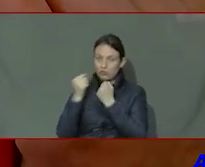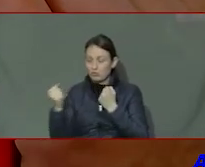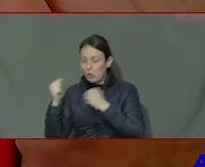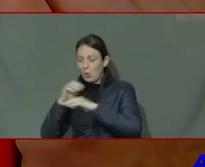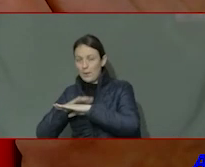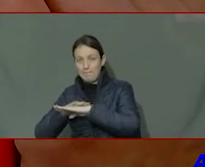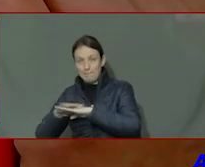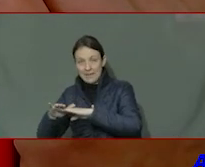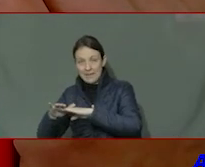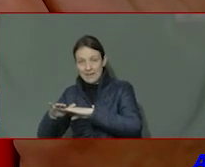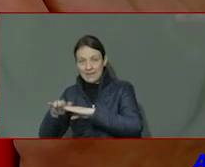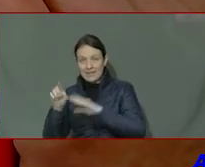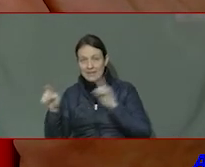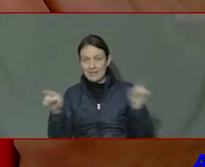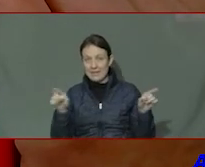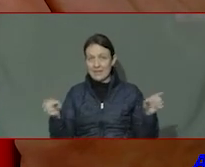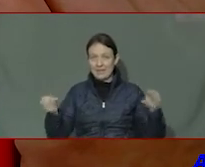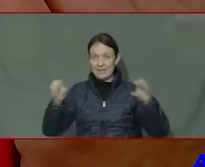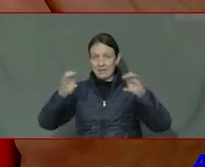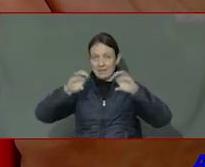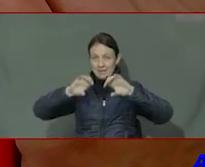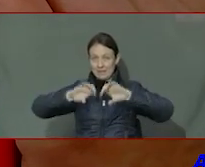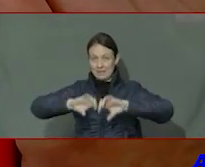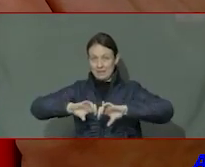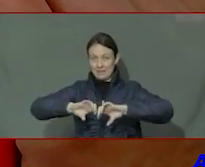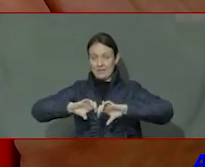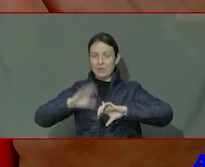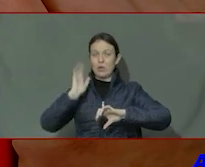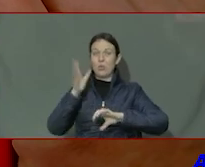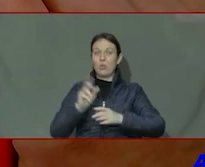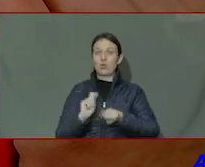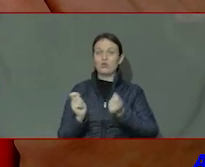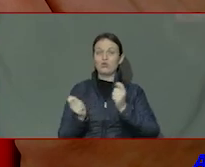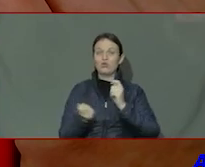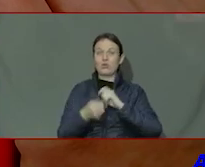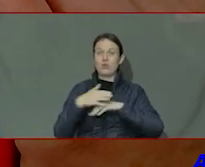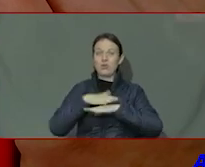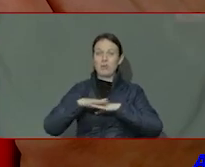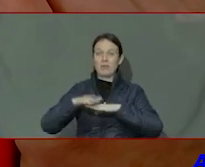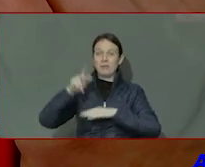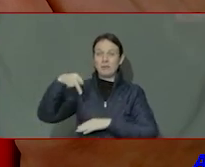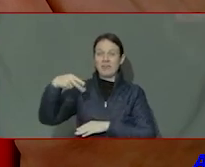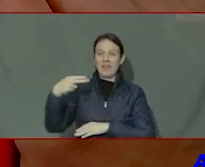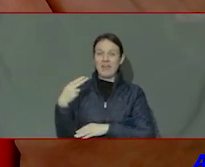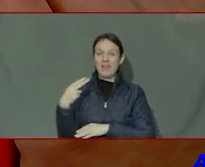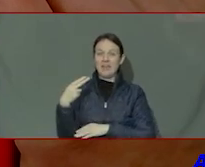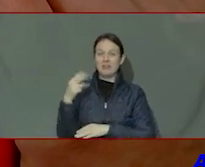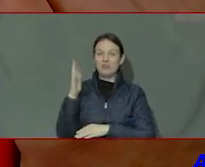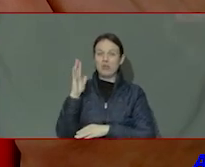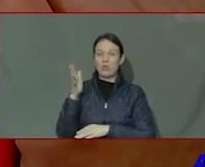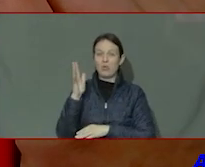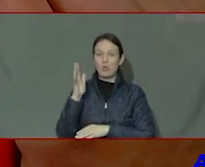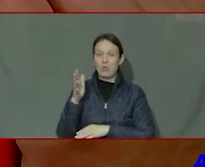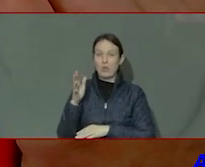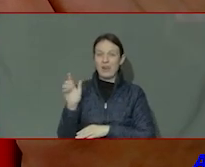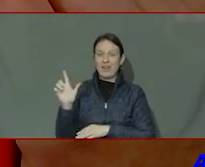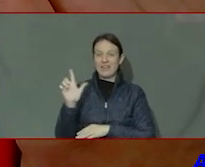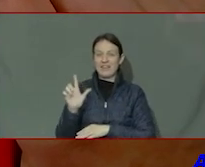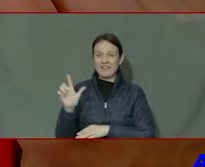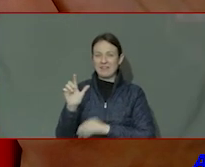the solution will become basic, which means the pH will be larger or greater than